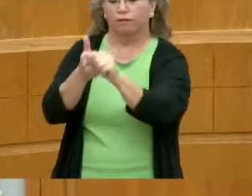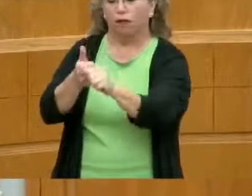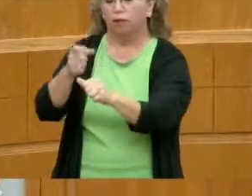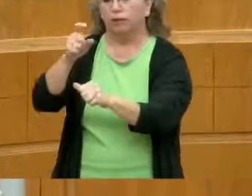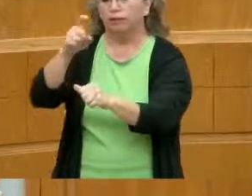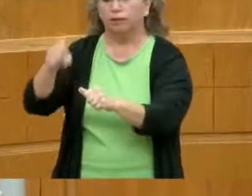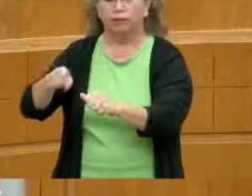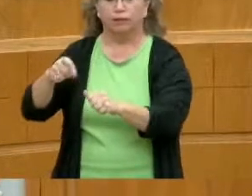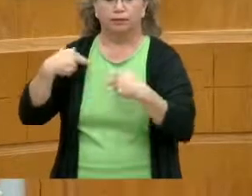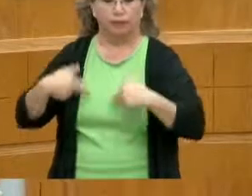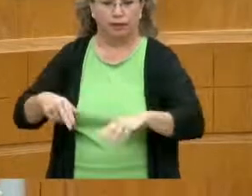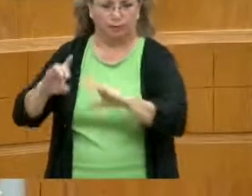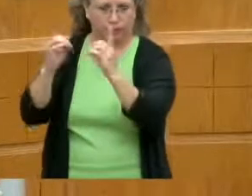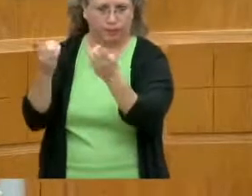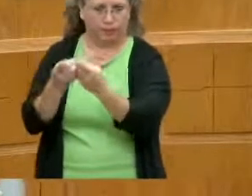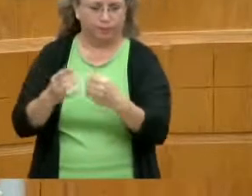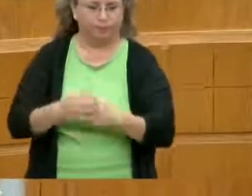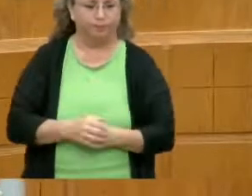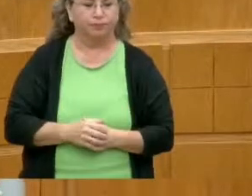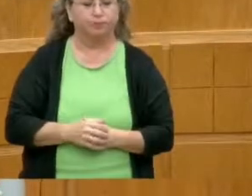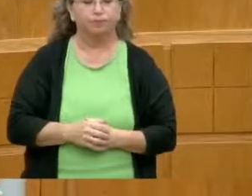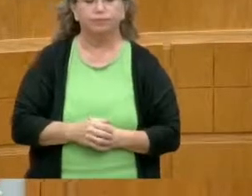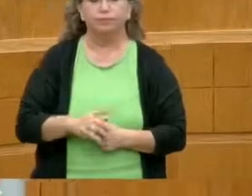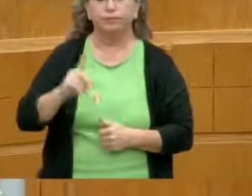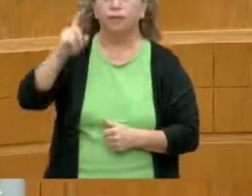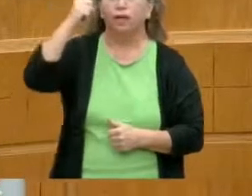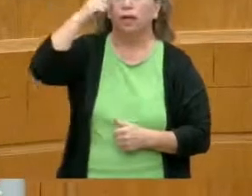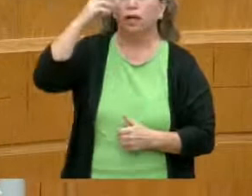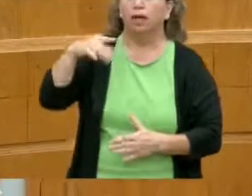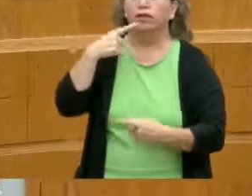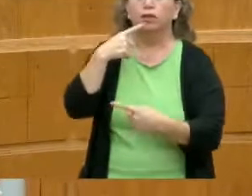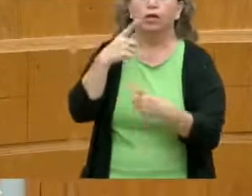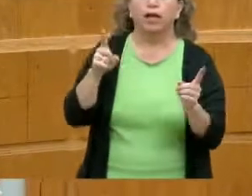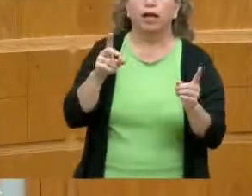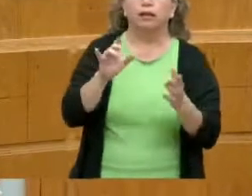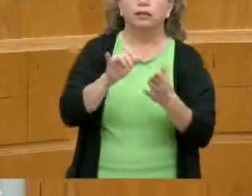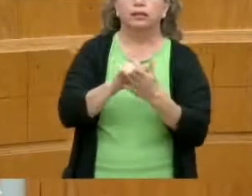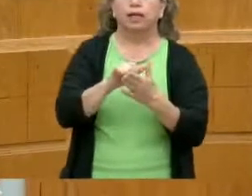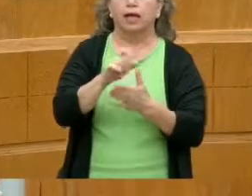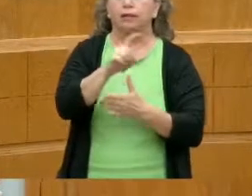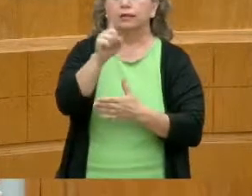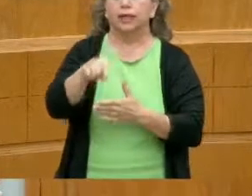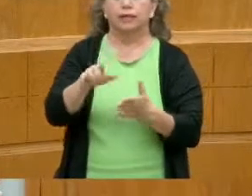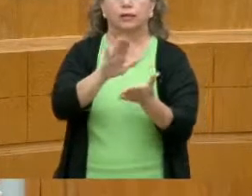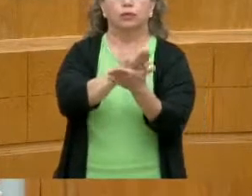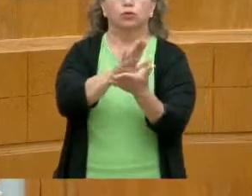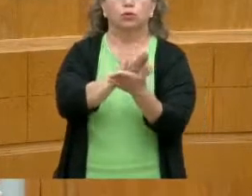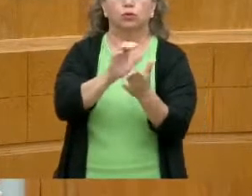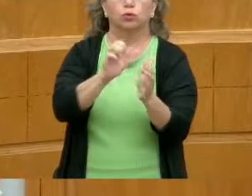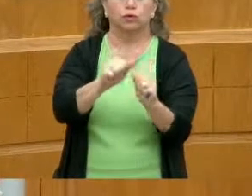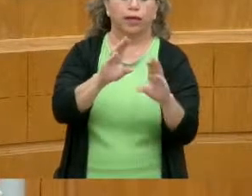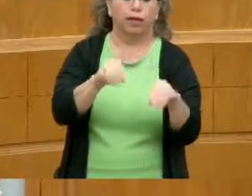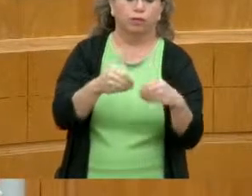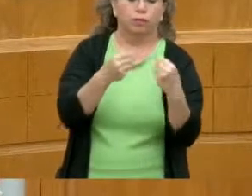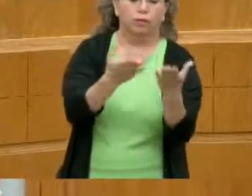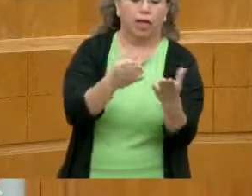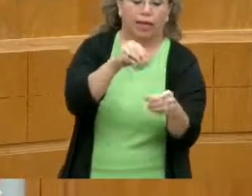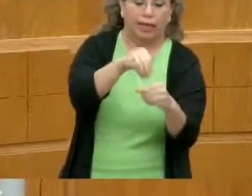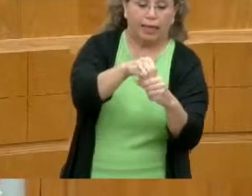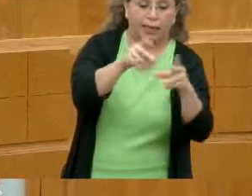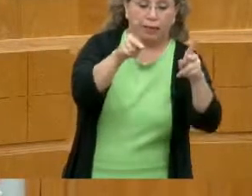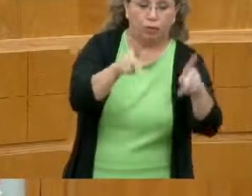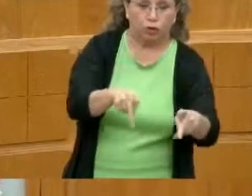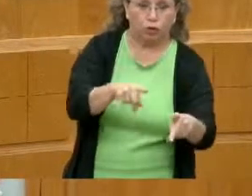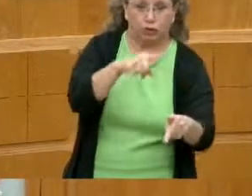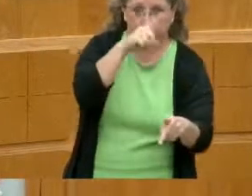Services Department. The governor announced that public schools in Texas have the option to provide in-person summer school so